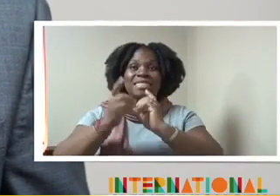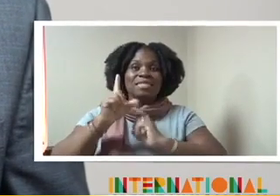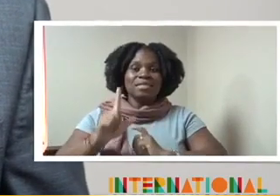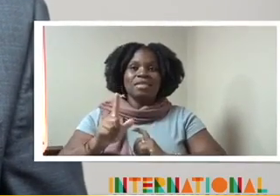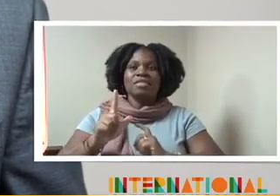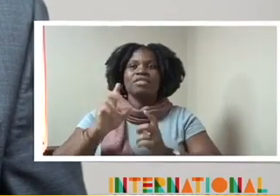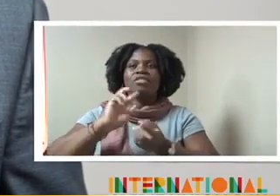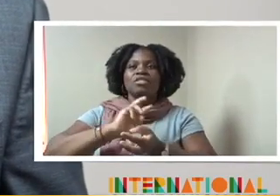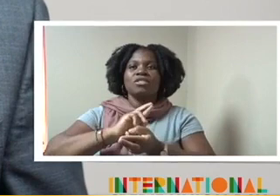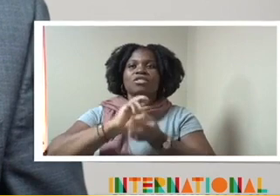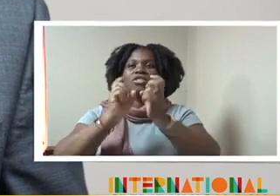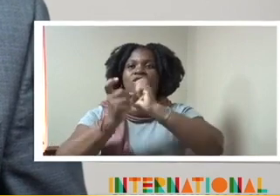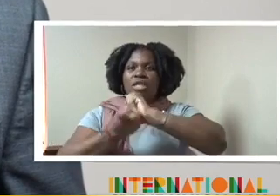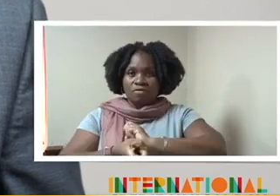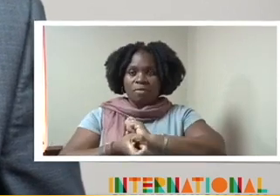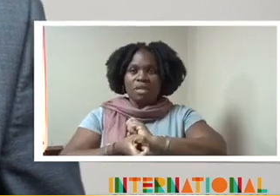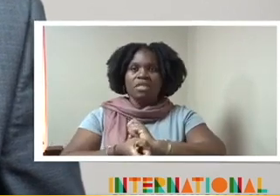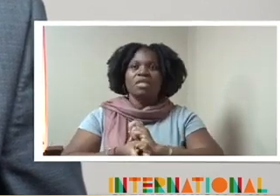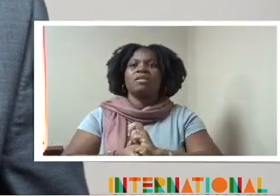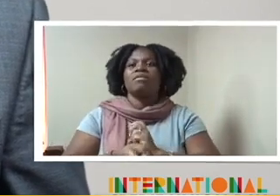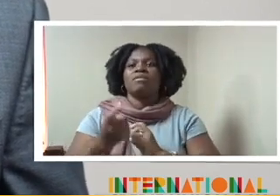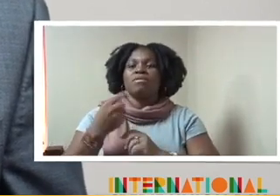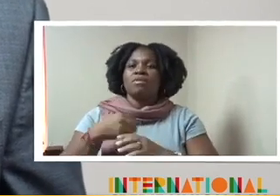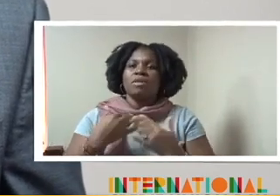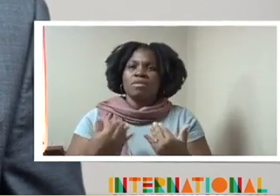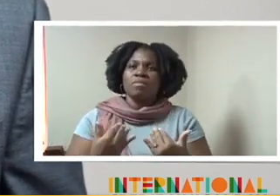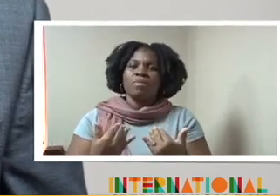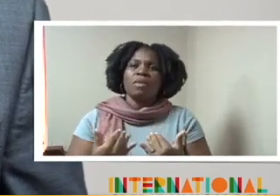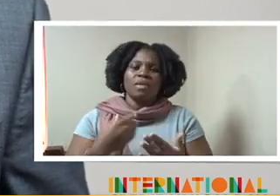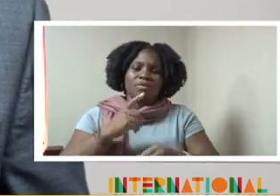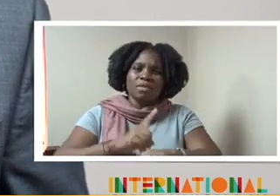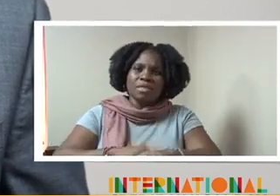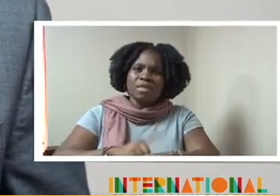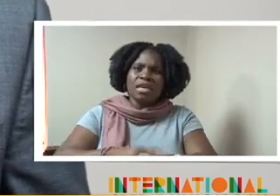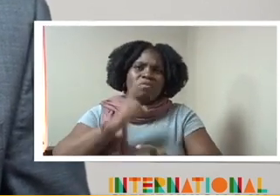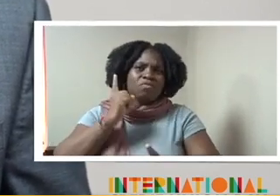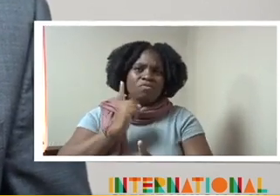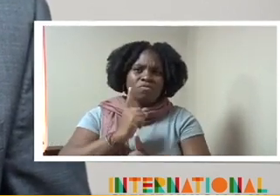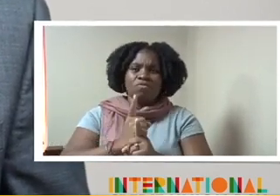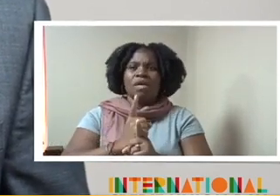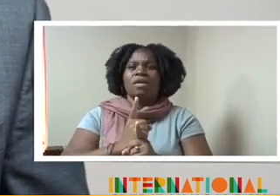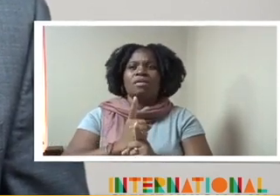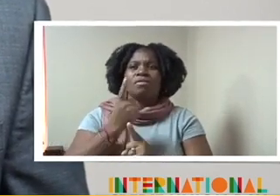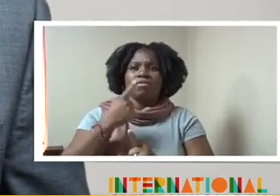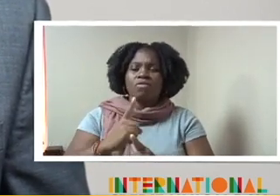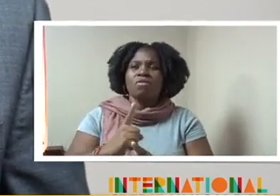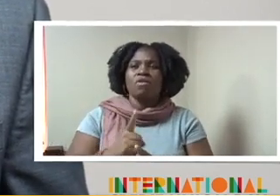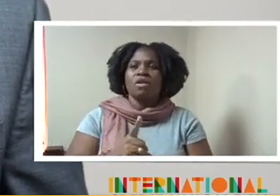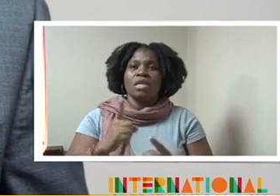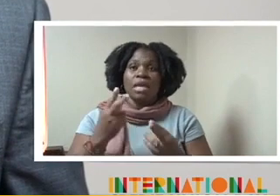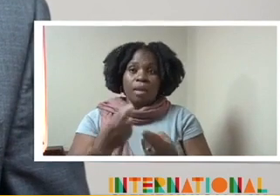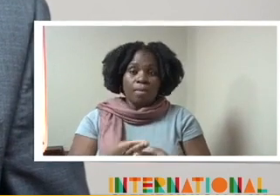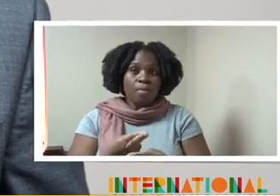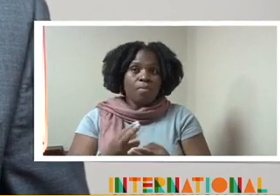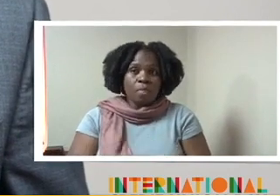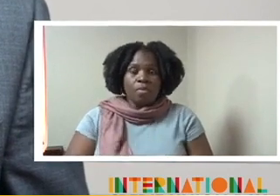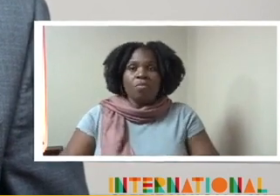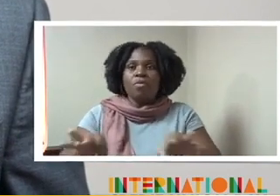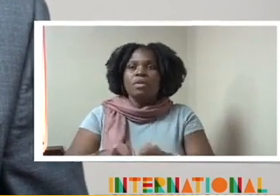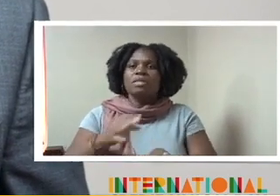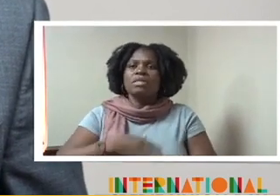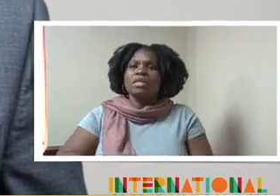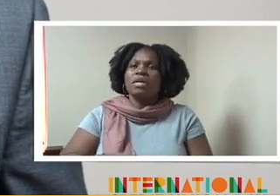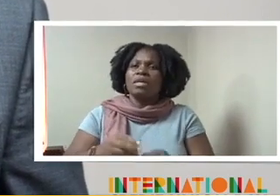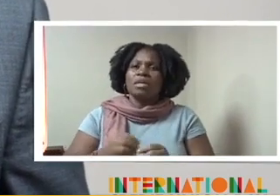Transformation for Financial Inclusion, arrives at the perfect moment, striking a chord of utmost relevance